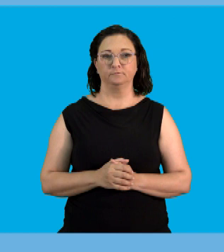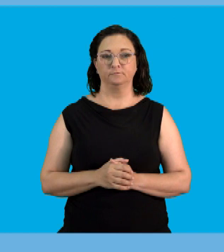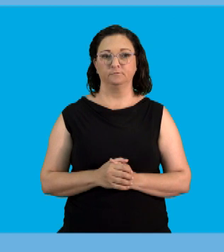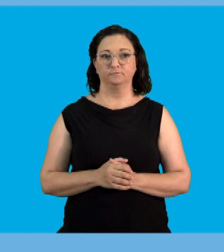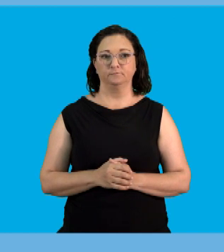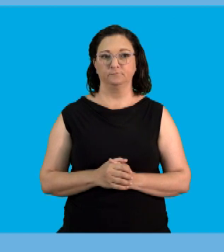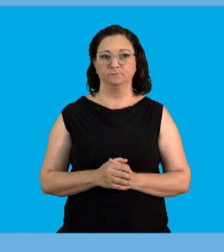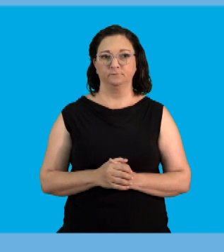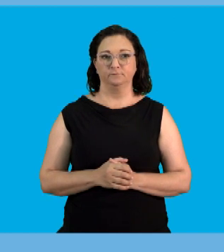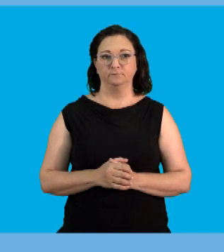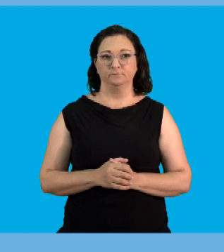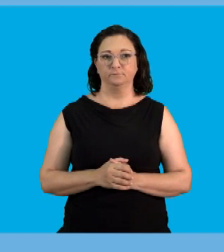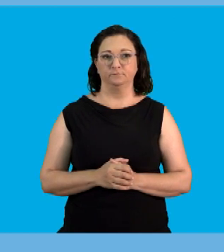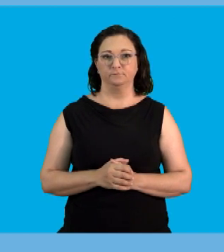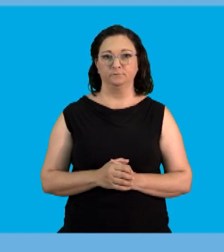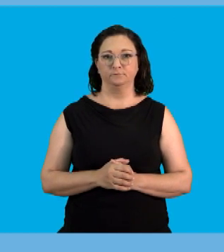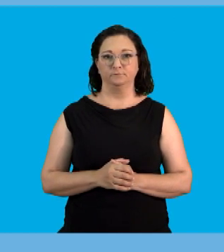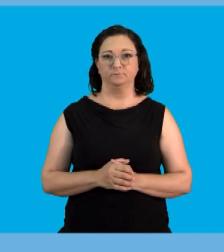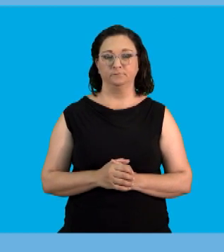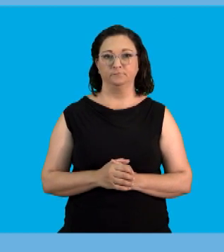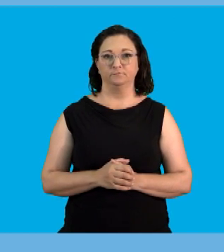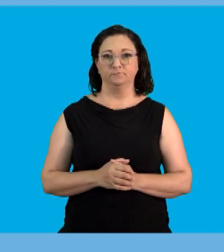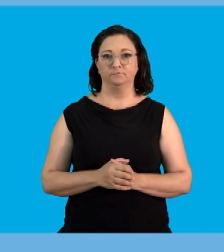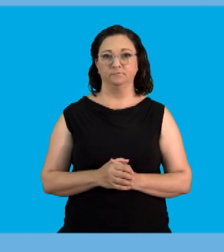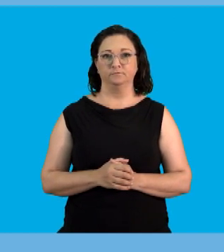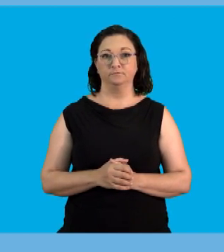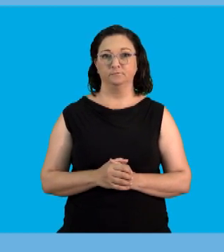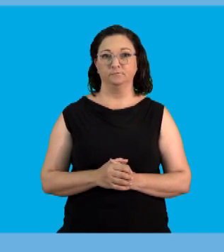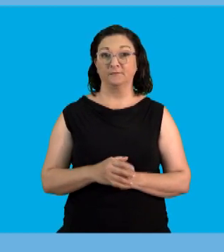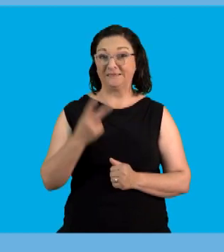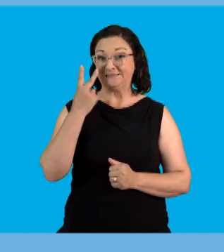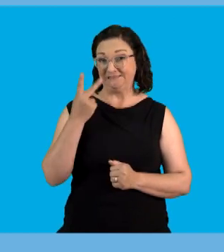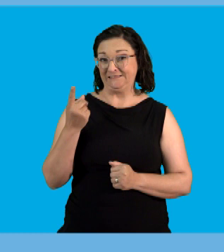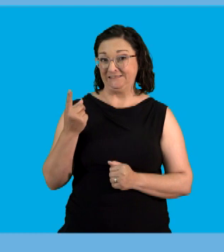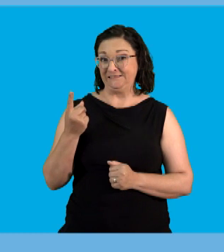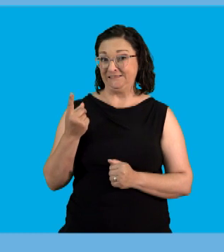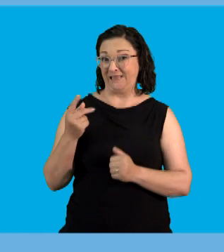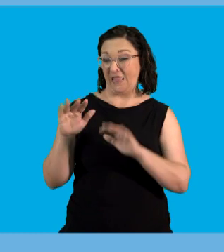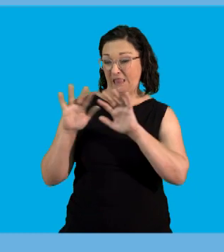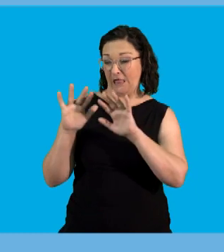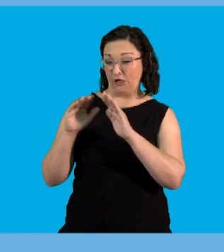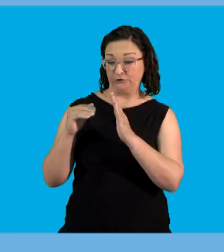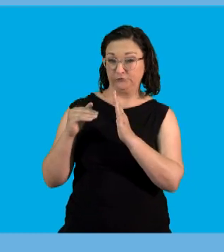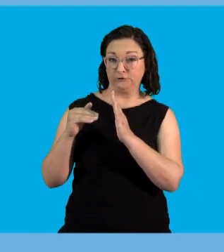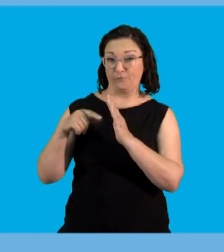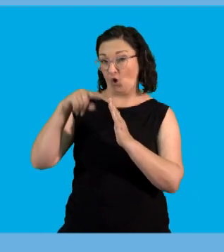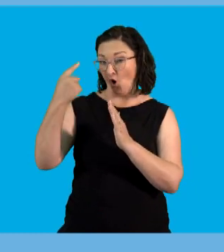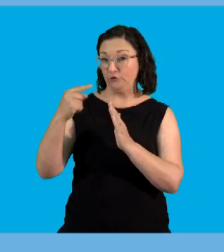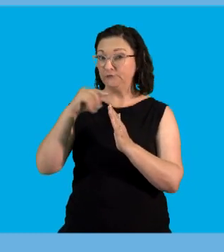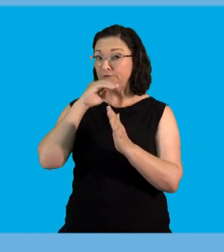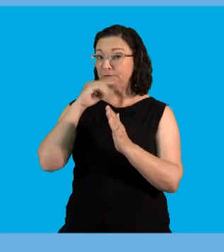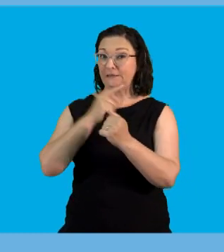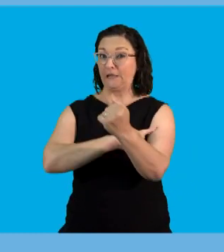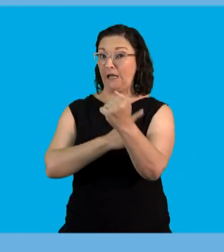Hot gas. Obviously, if now the gas is hot, that means they have increased the